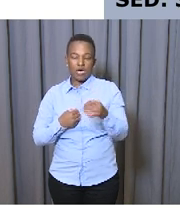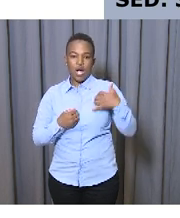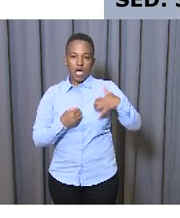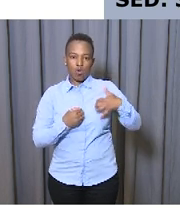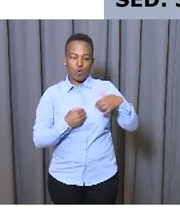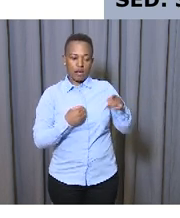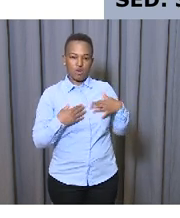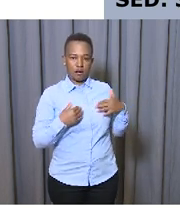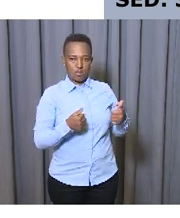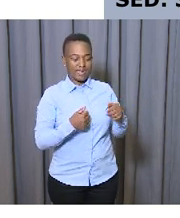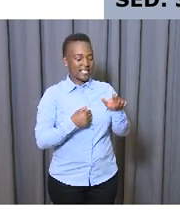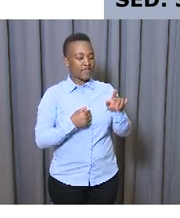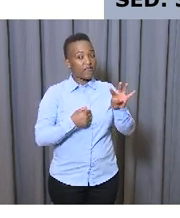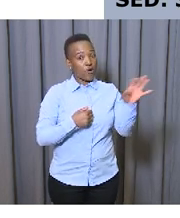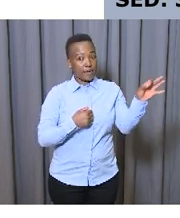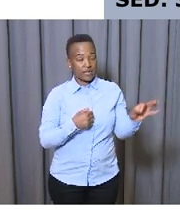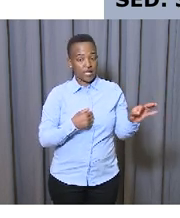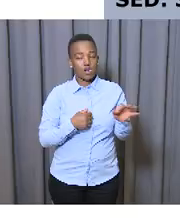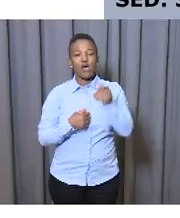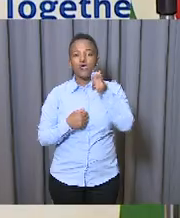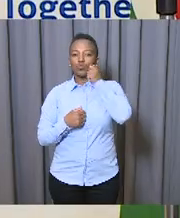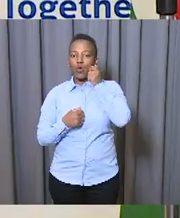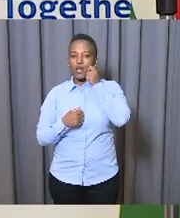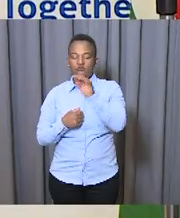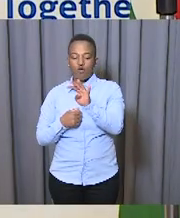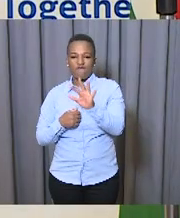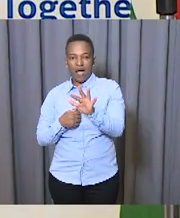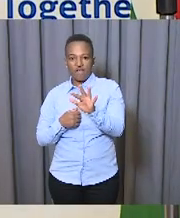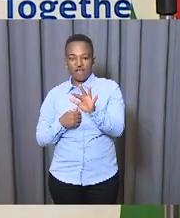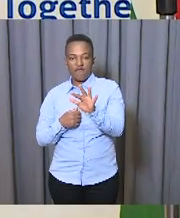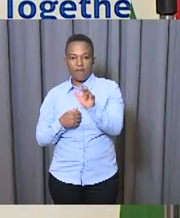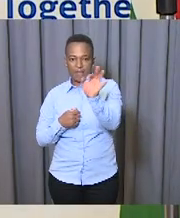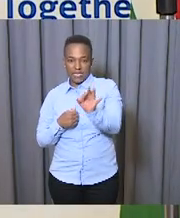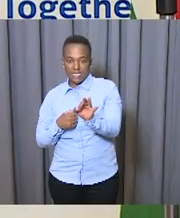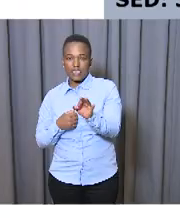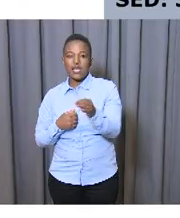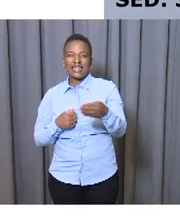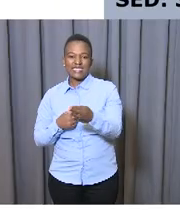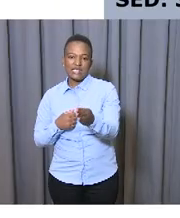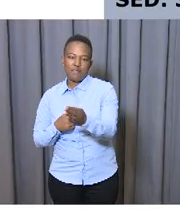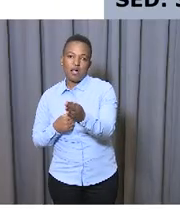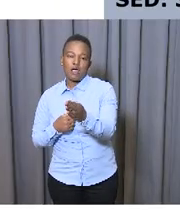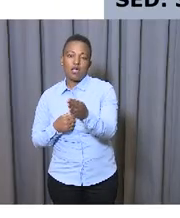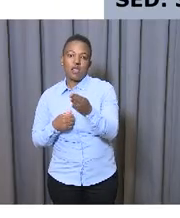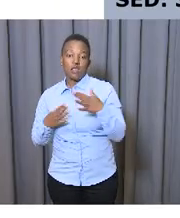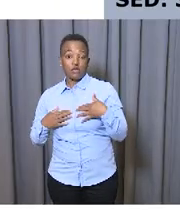the recoveries were 74%. In Tshwane, they were 45%. In Sidibeng, the recoveries